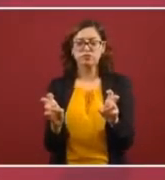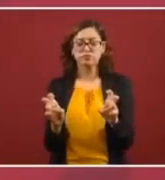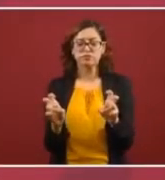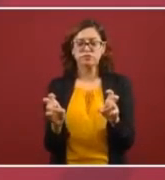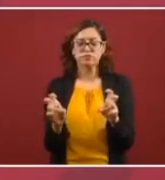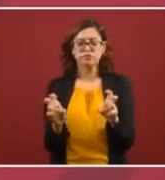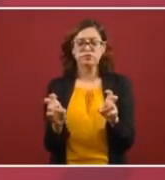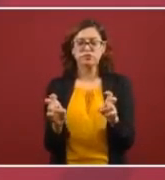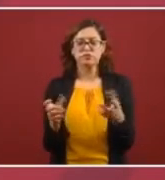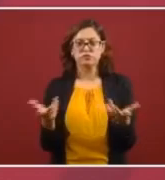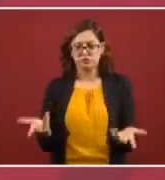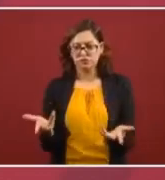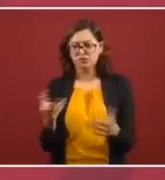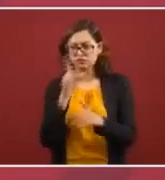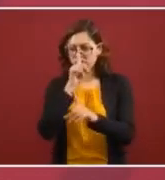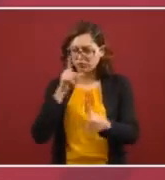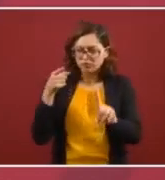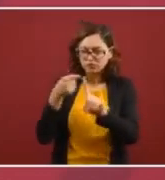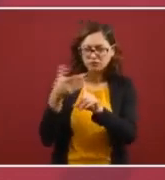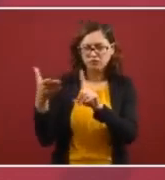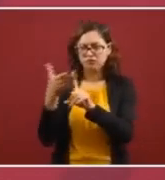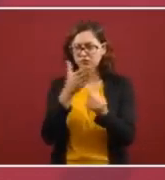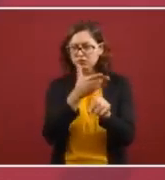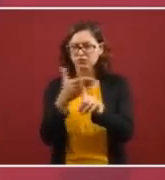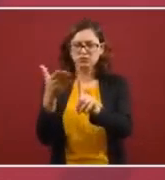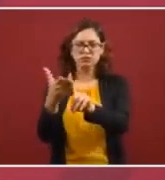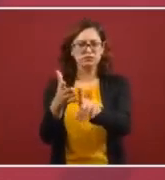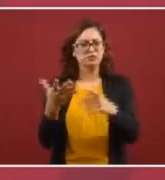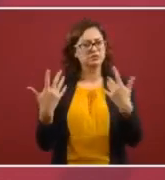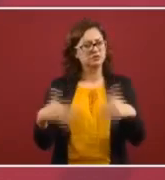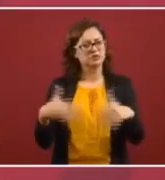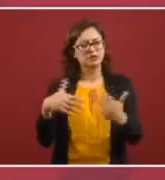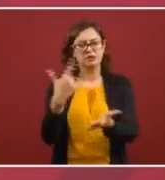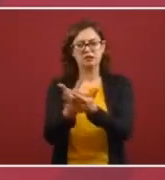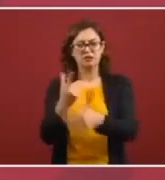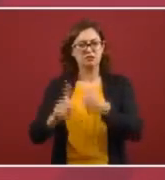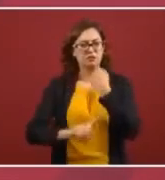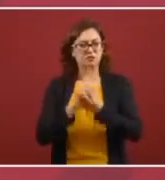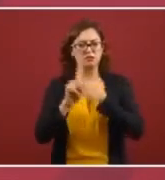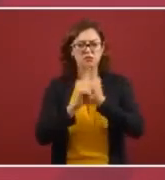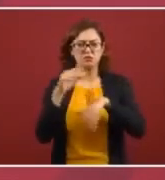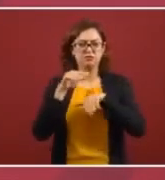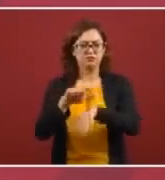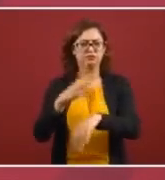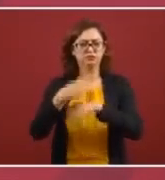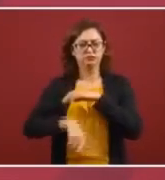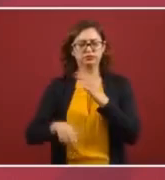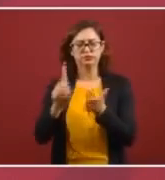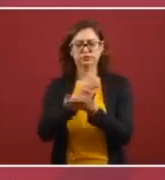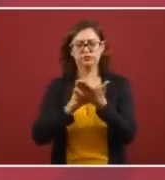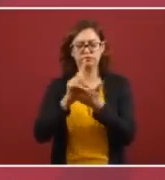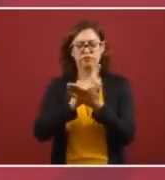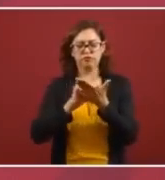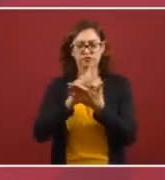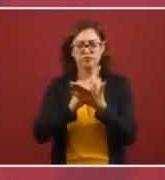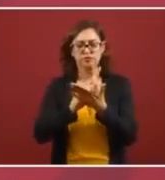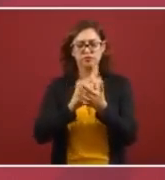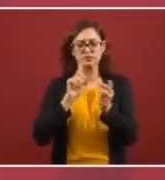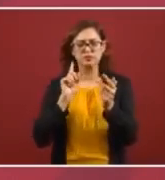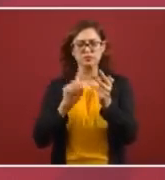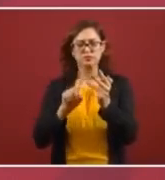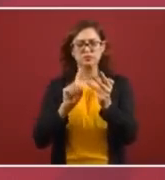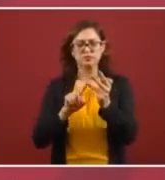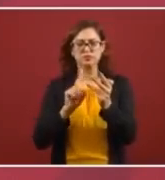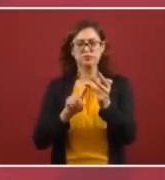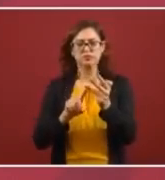Orientar, concientizar. To consensualize regarding the damages. The third one